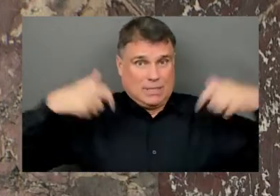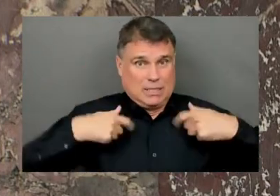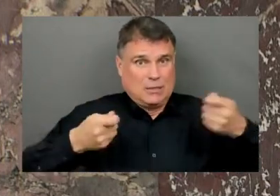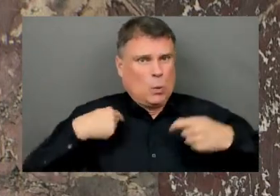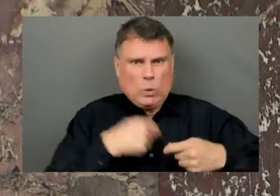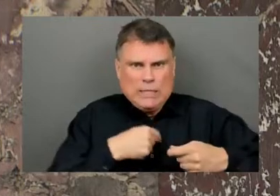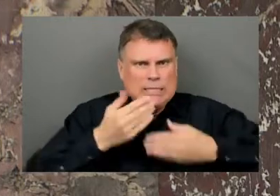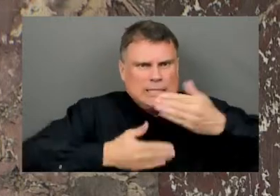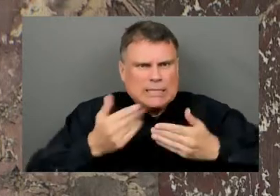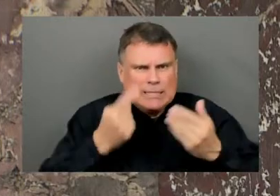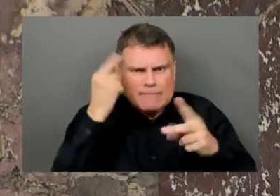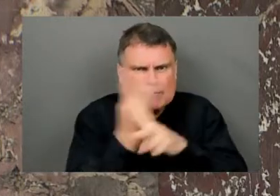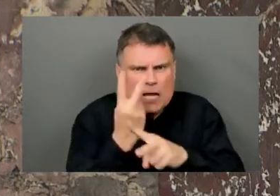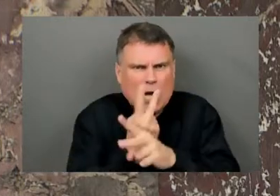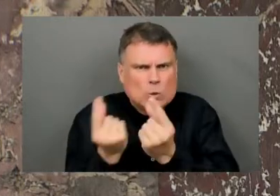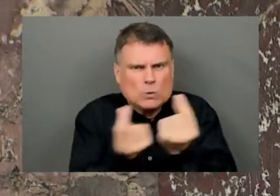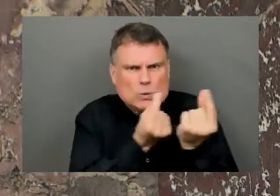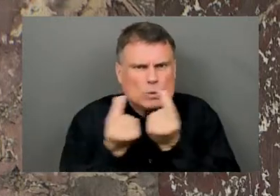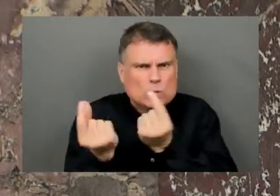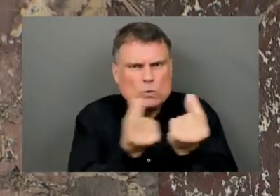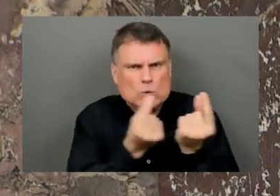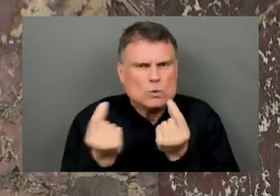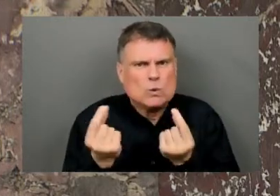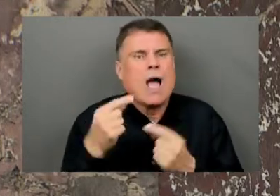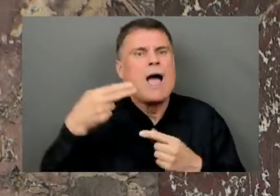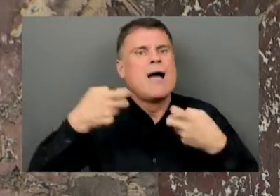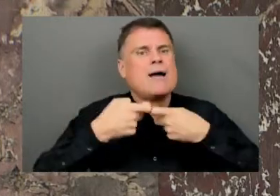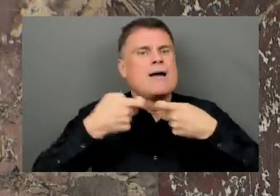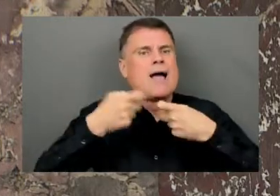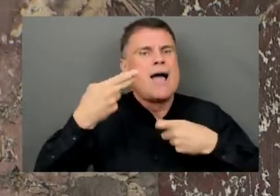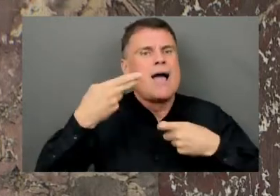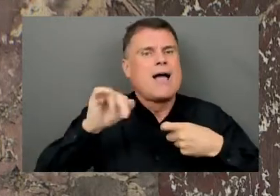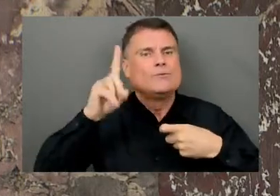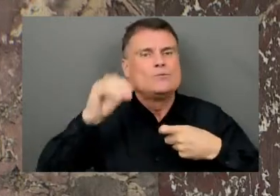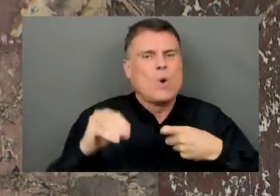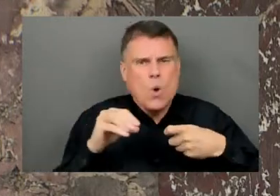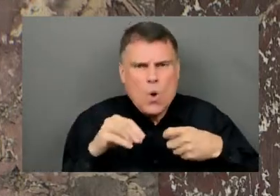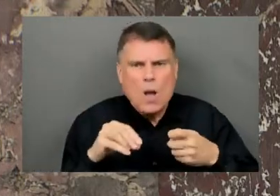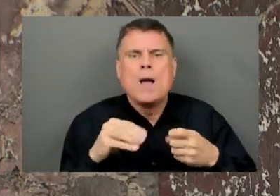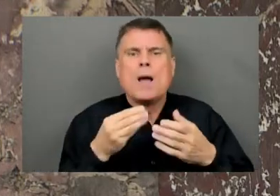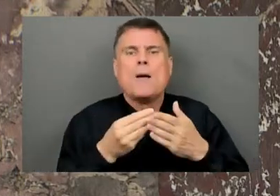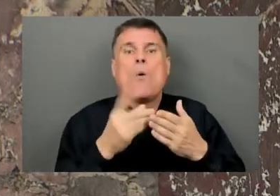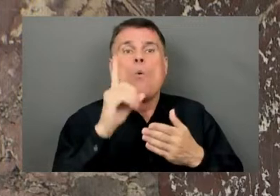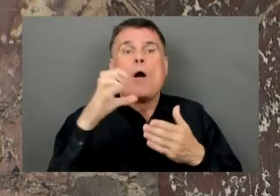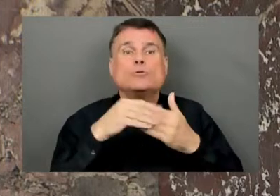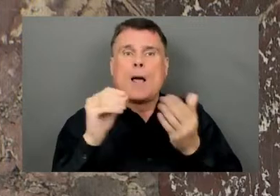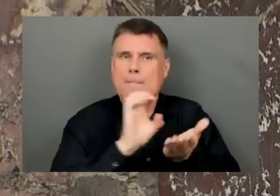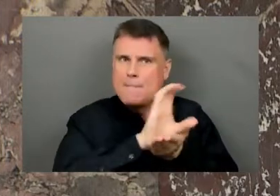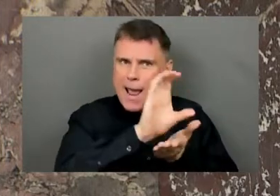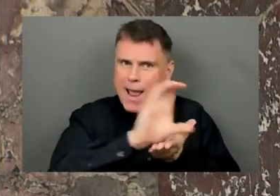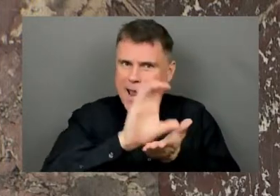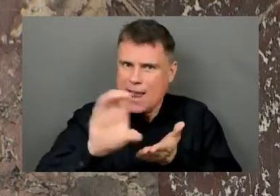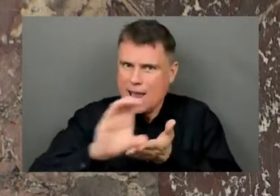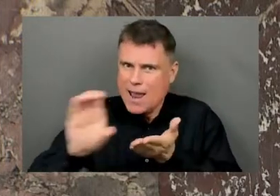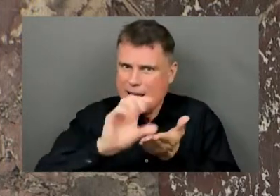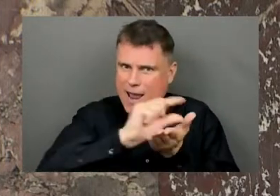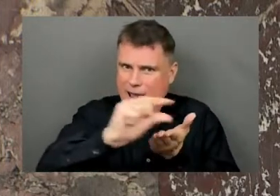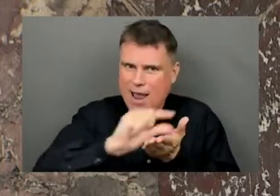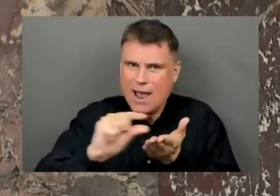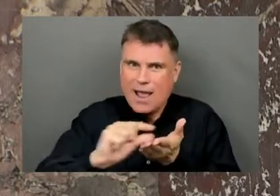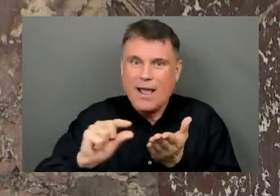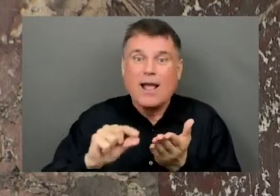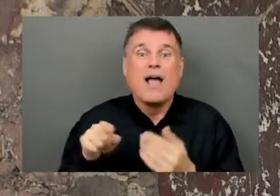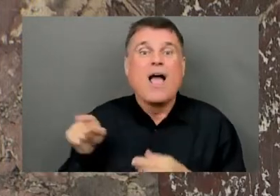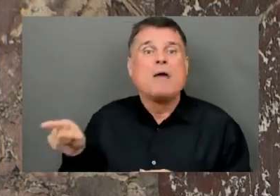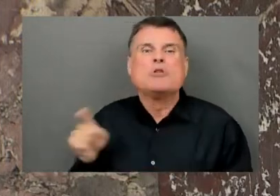of electricity. Oh, the opposition scoffs. The opposition scoffs because they never did that, Honourable Speaker.